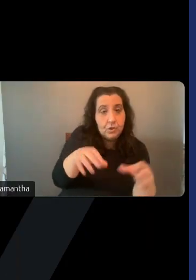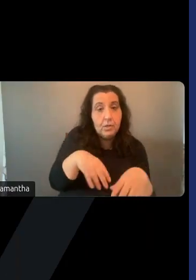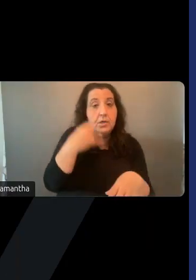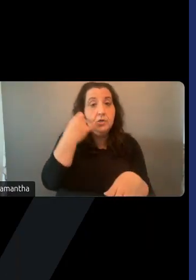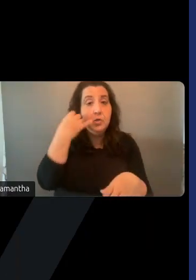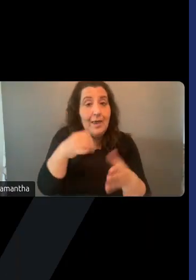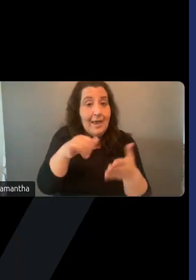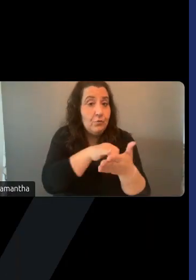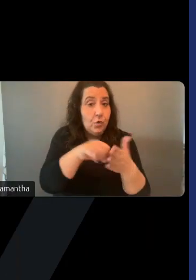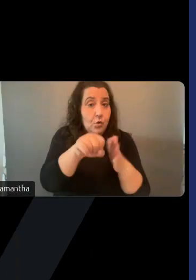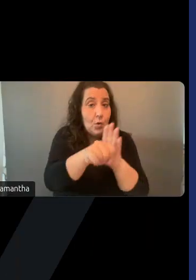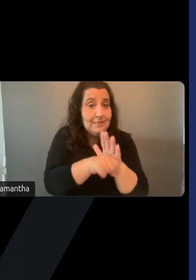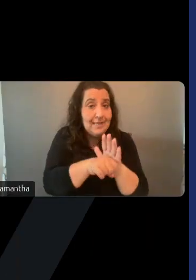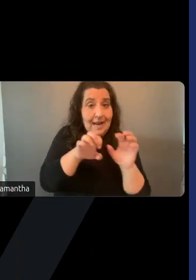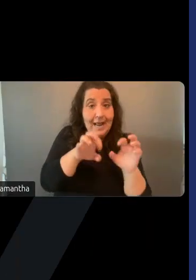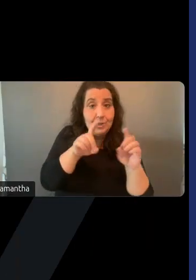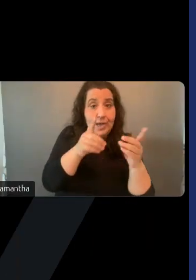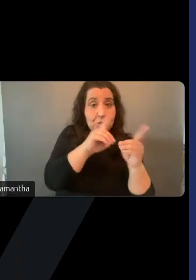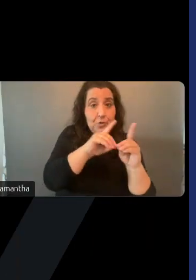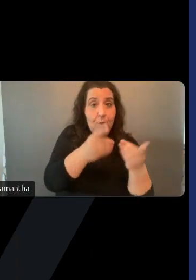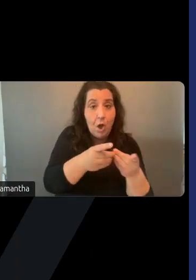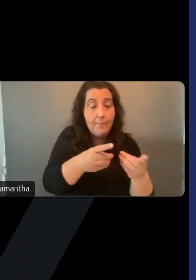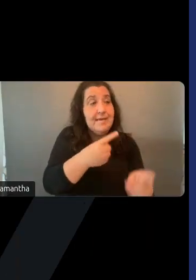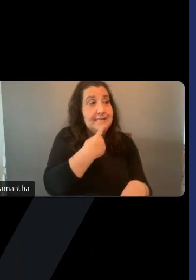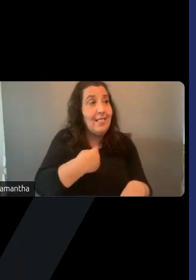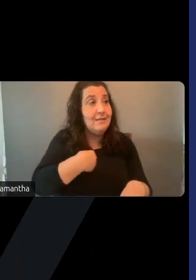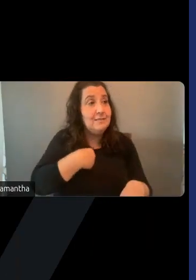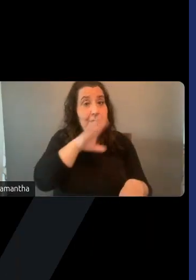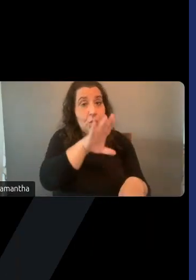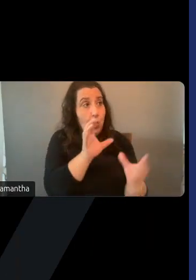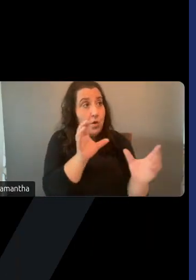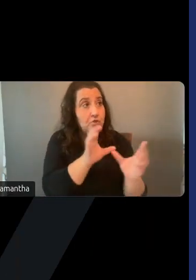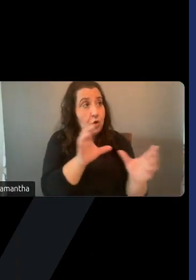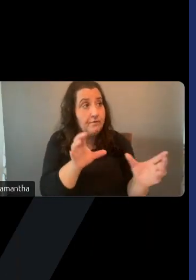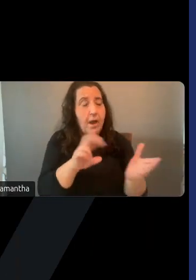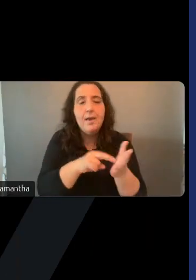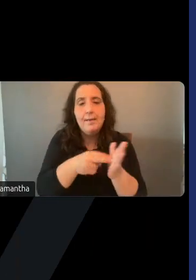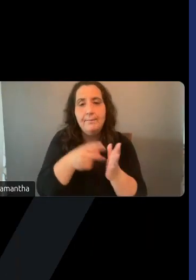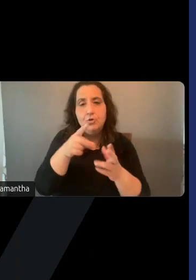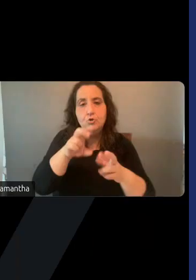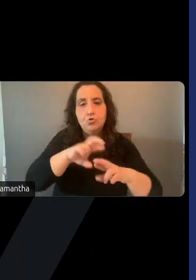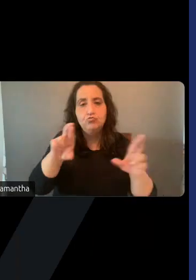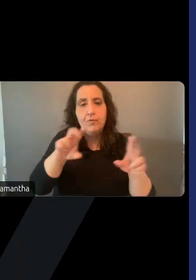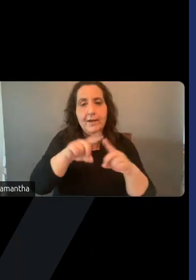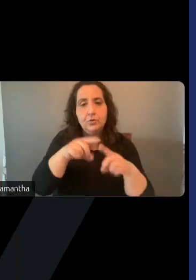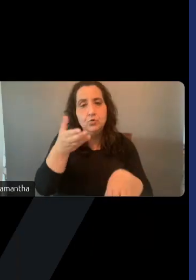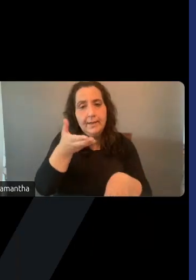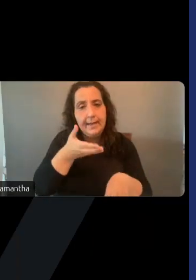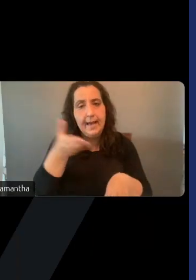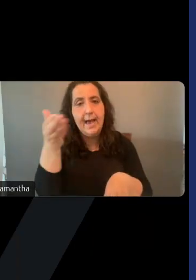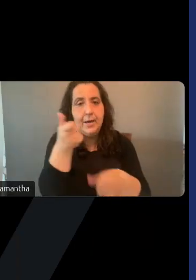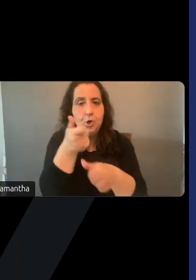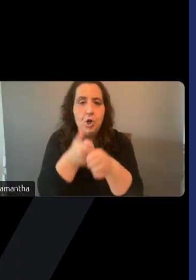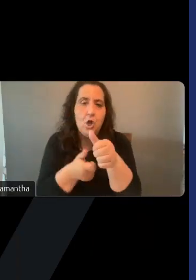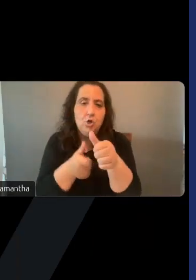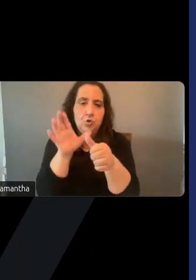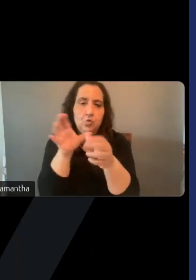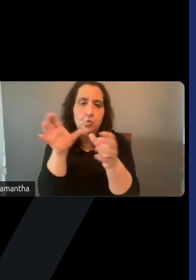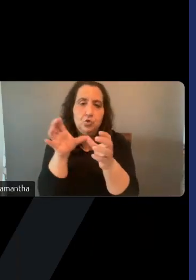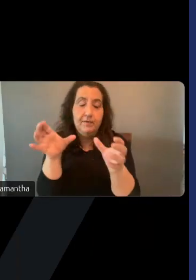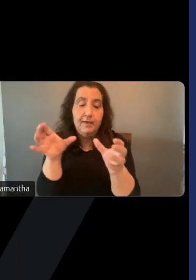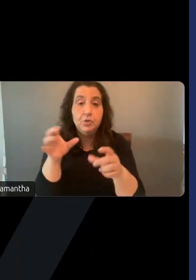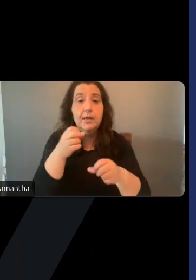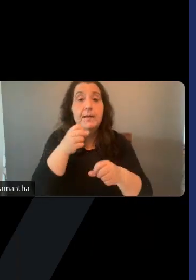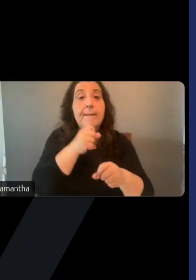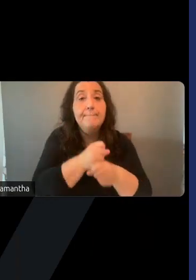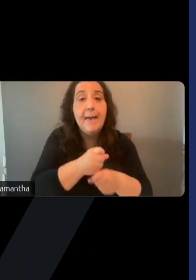Education Department says that you are certified, then you are ready to be hired under your certification. Just make sure that